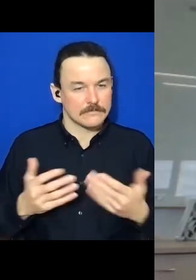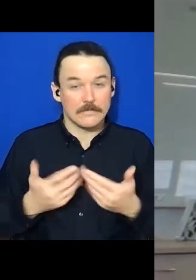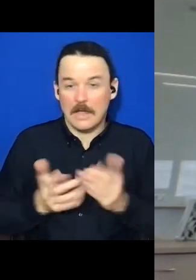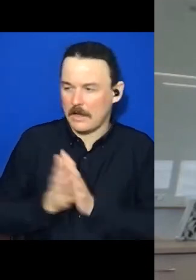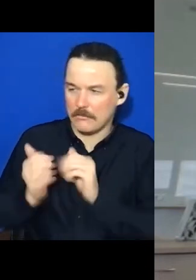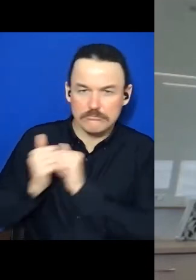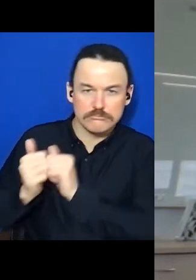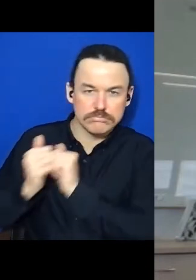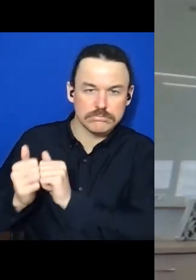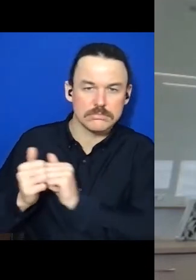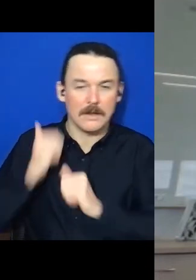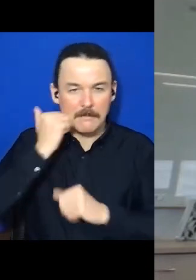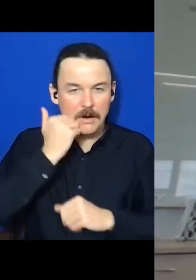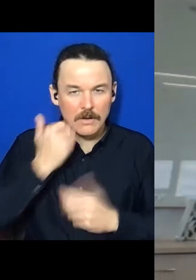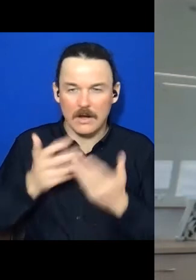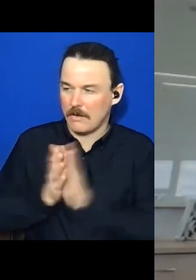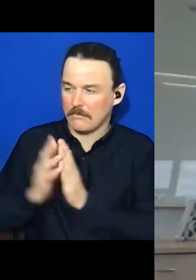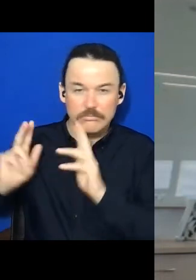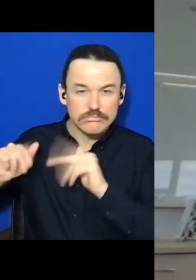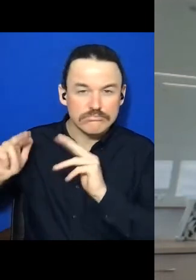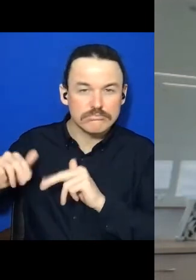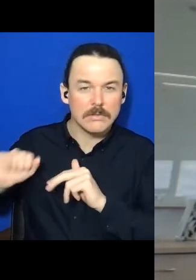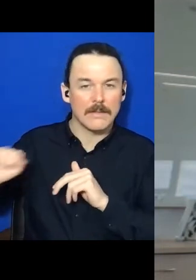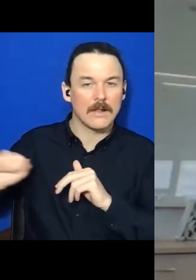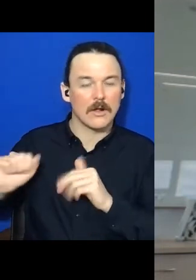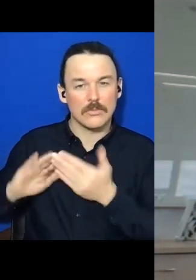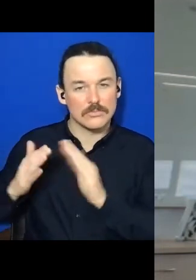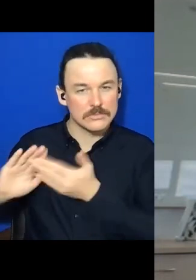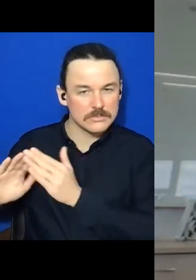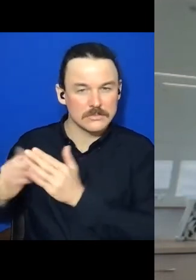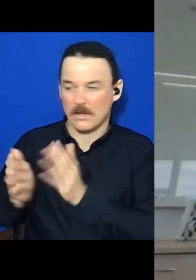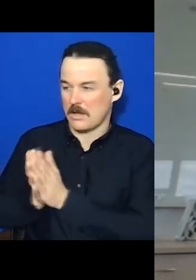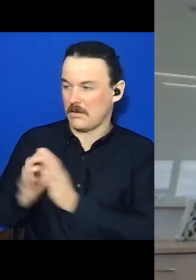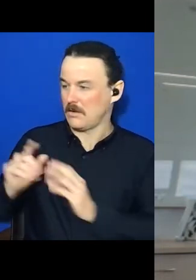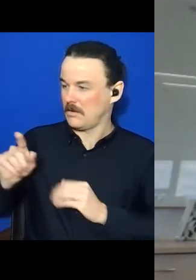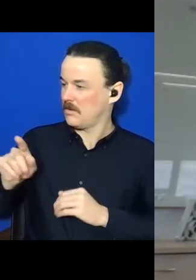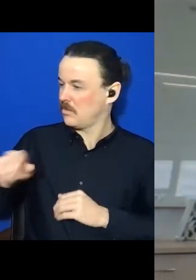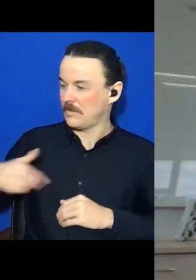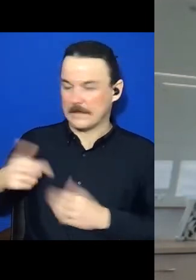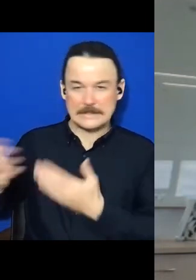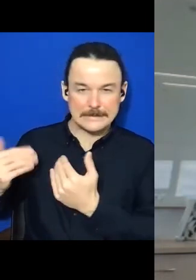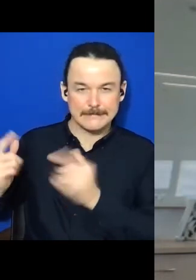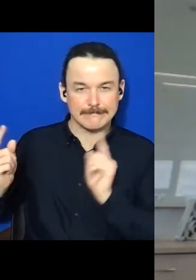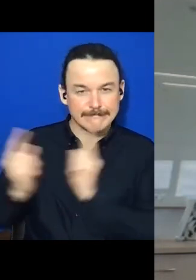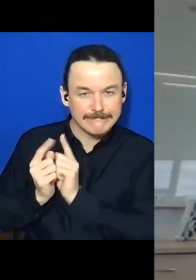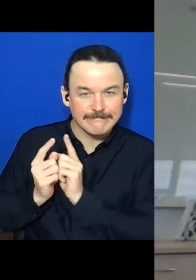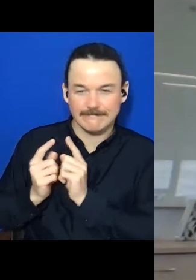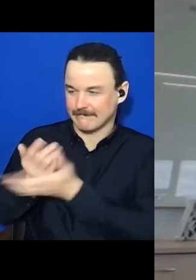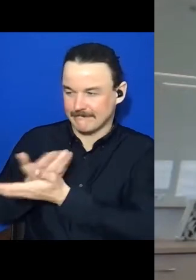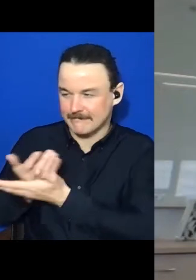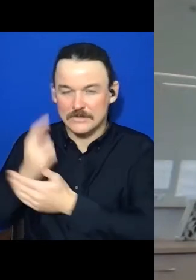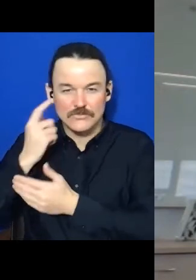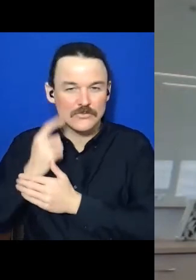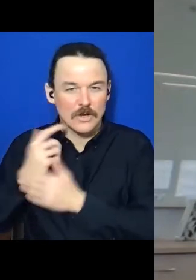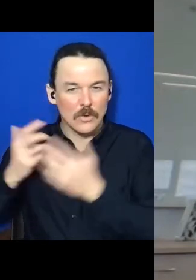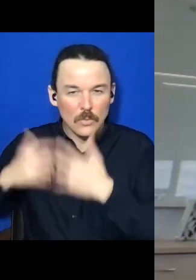we engage Māori people as participants to help us look at what those criminal justice issues look like to